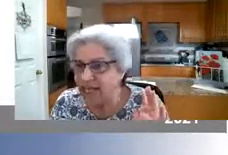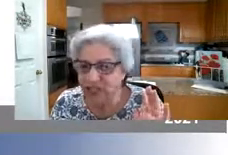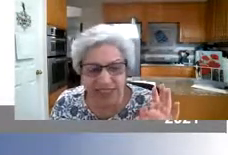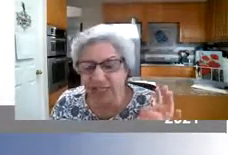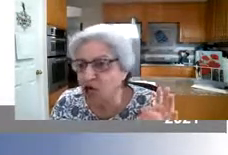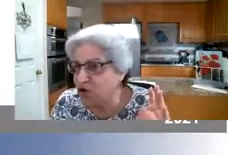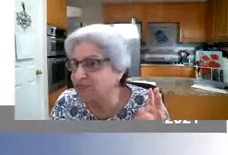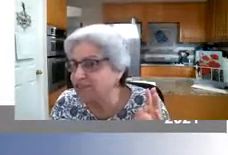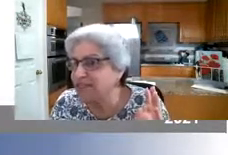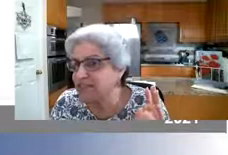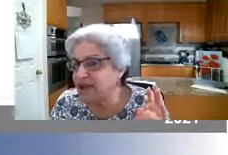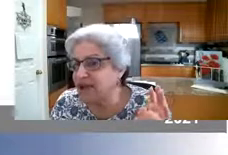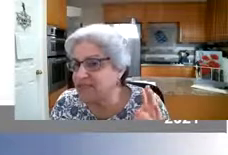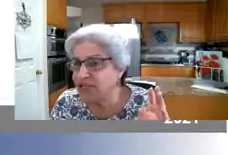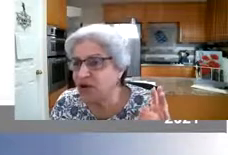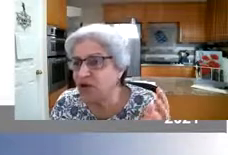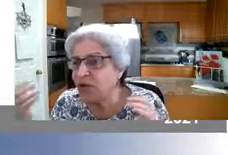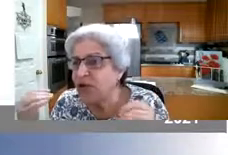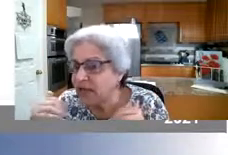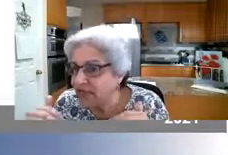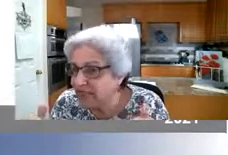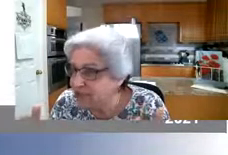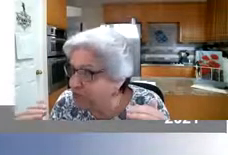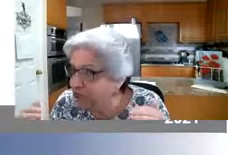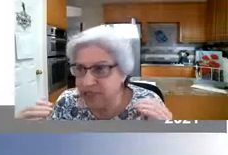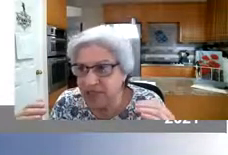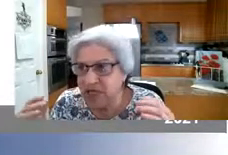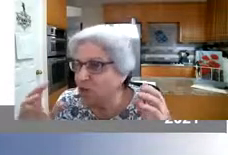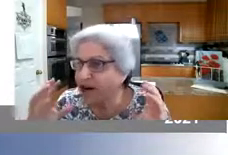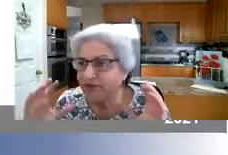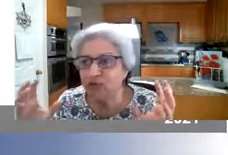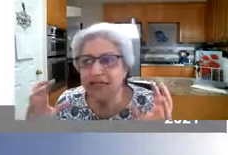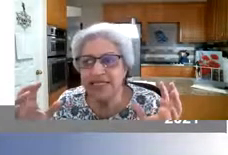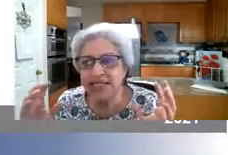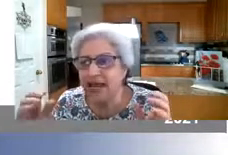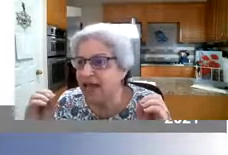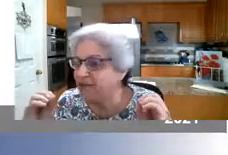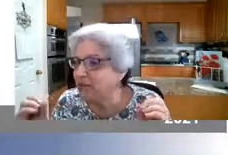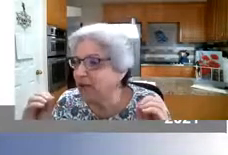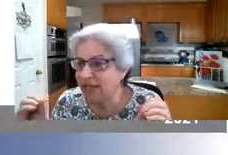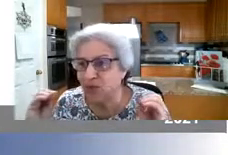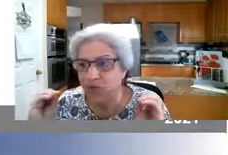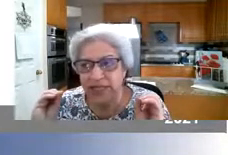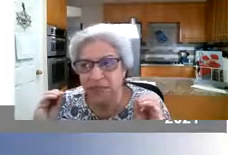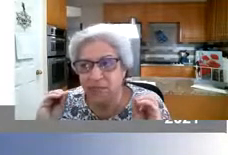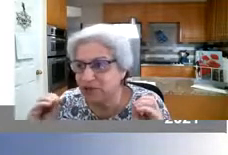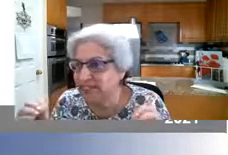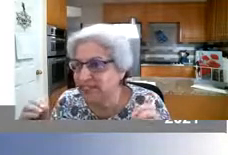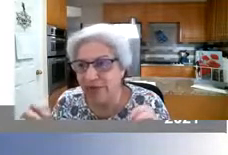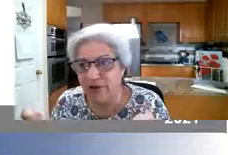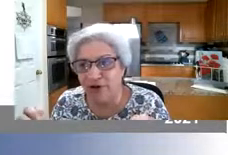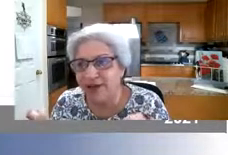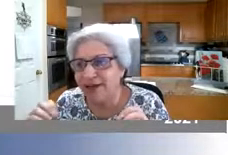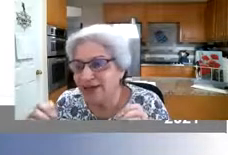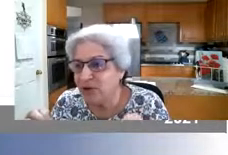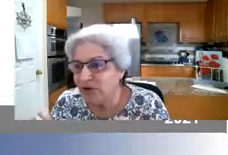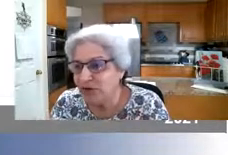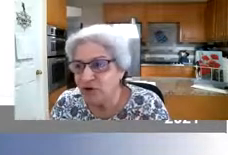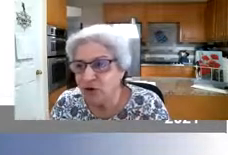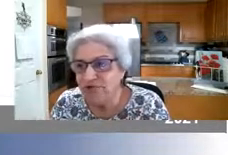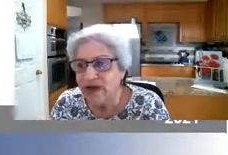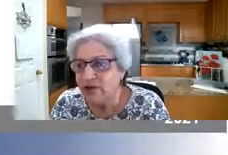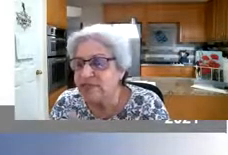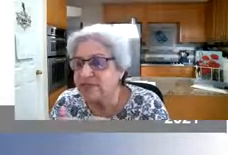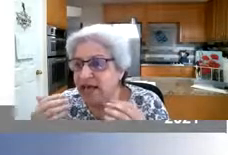know, a little over 6 months. So first, you know, whatever reason, everybody really pulled together